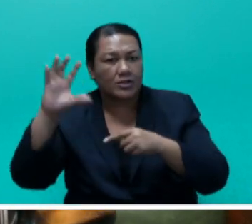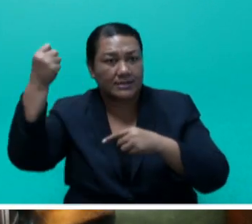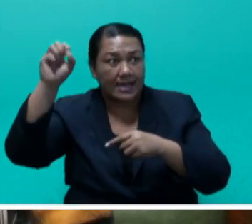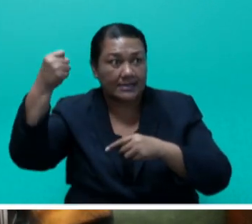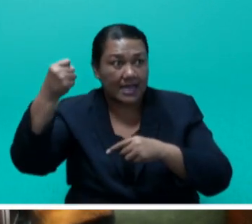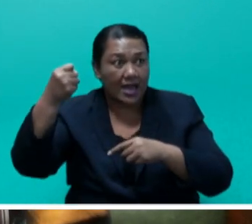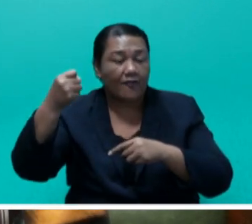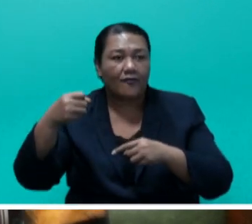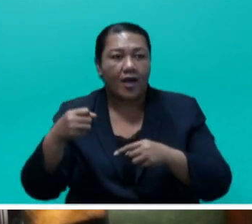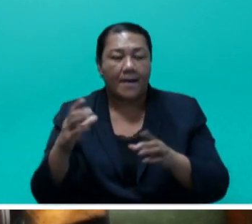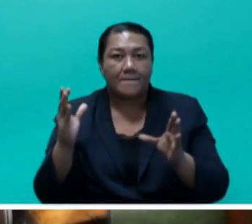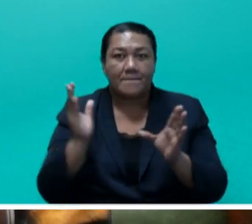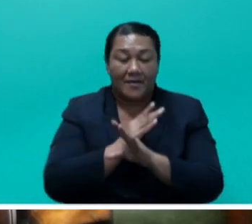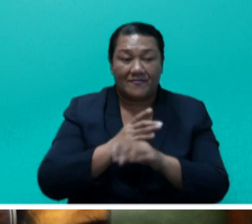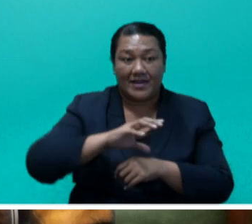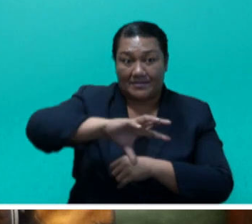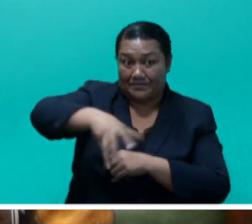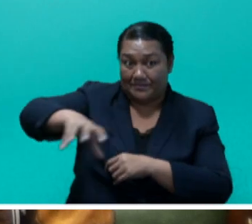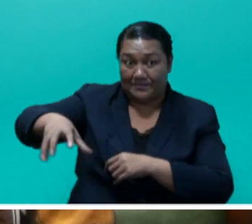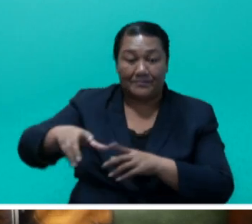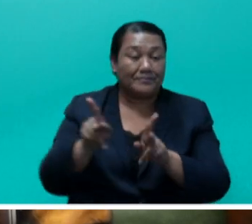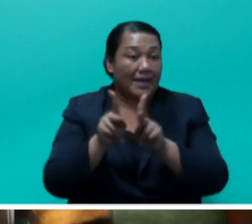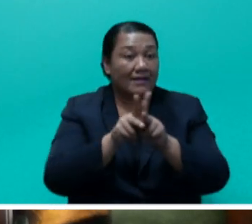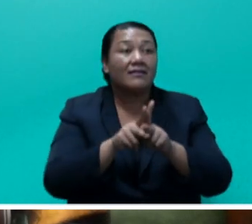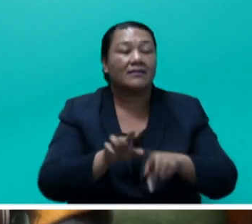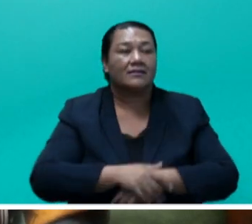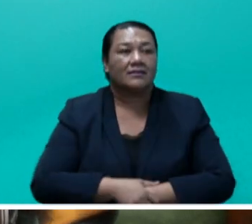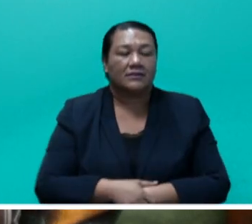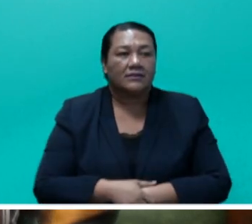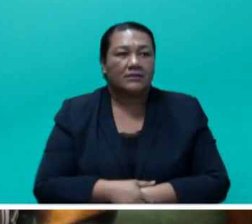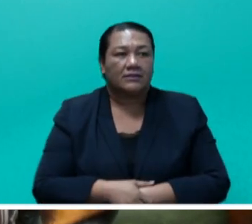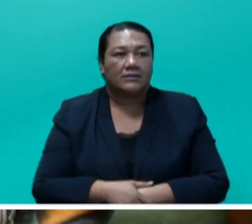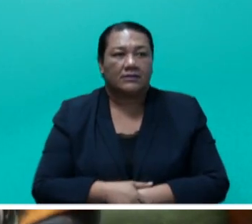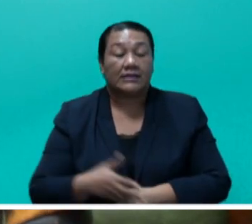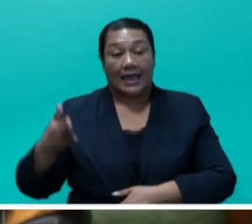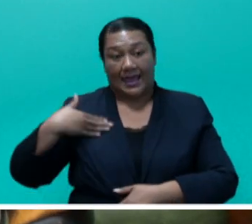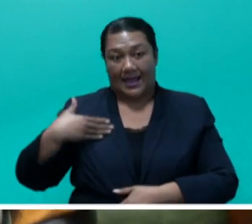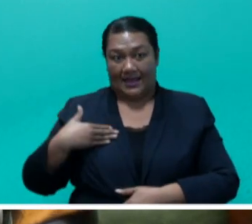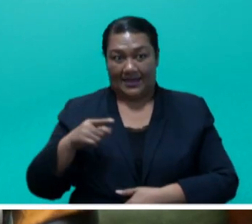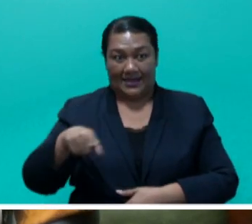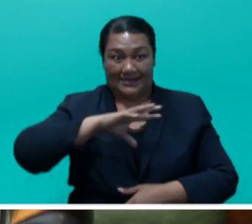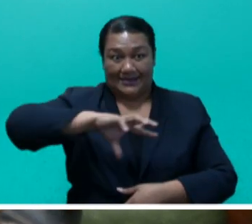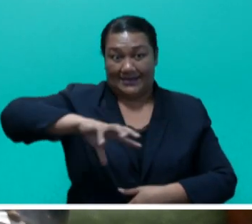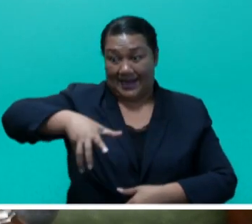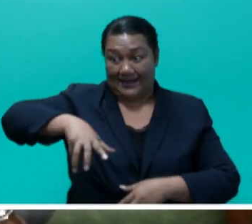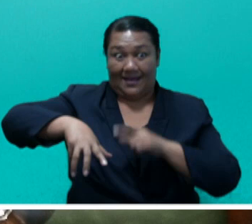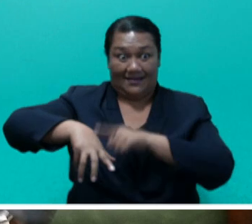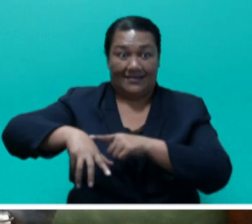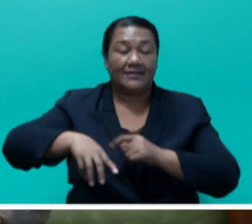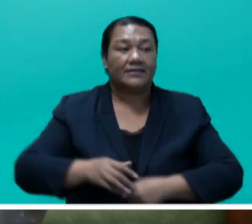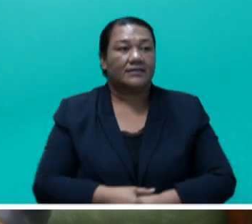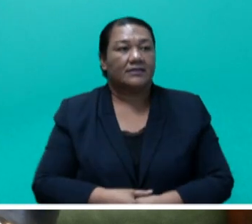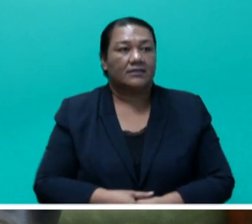public-private partnership. I mean, we have the public-private partnership in the health sector, and at some point in